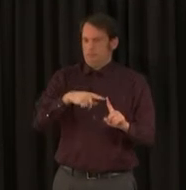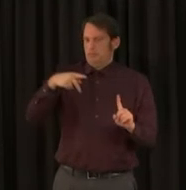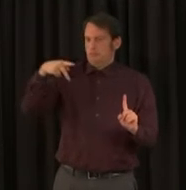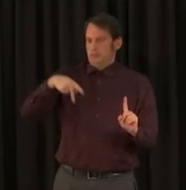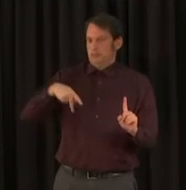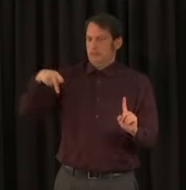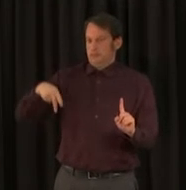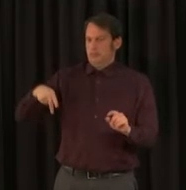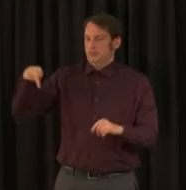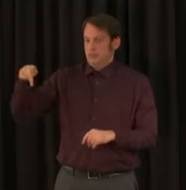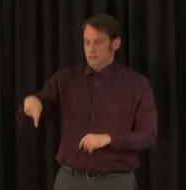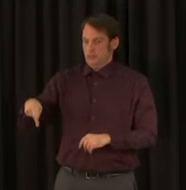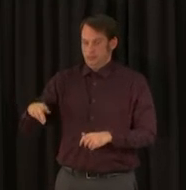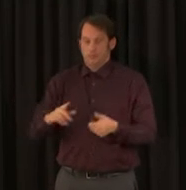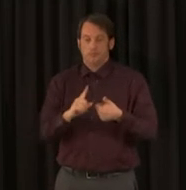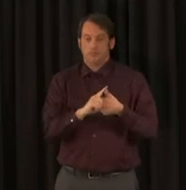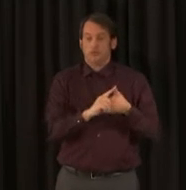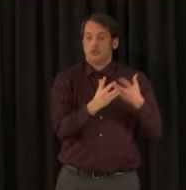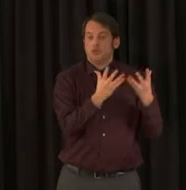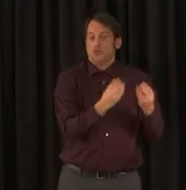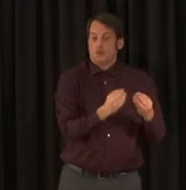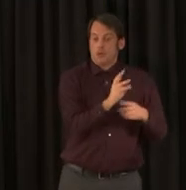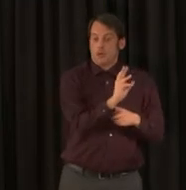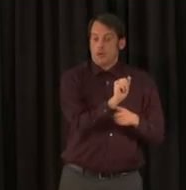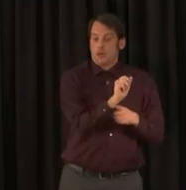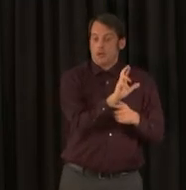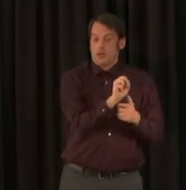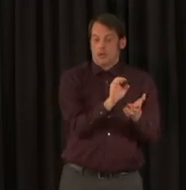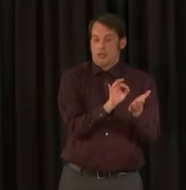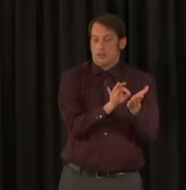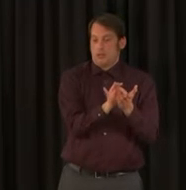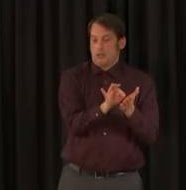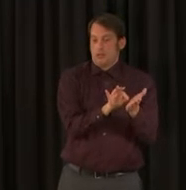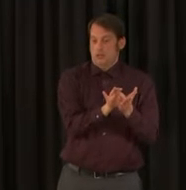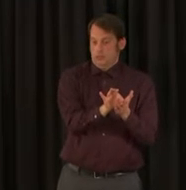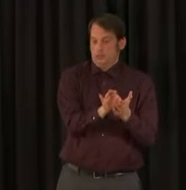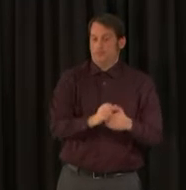And that is for software, accounting software,